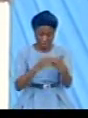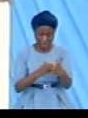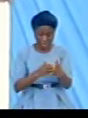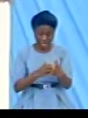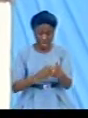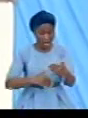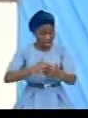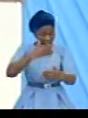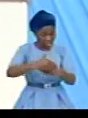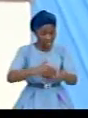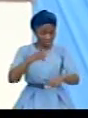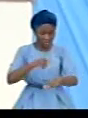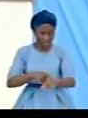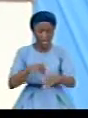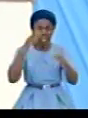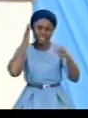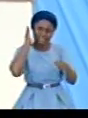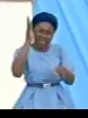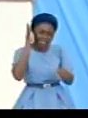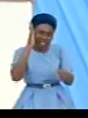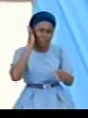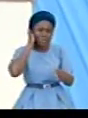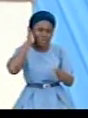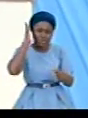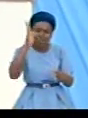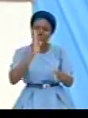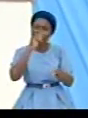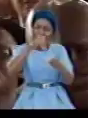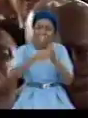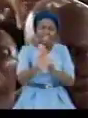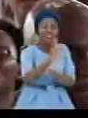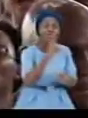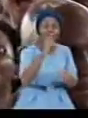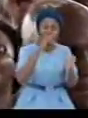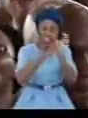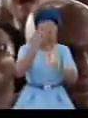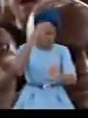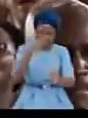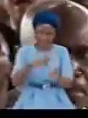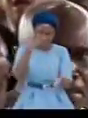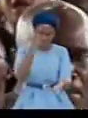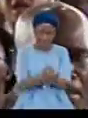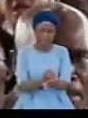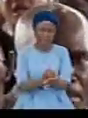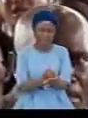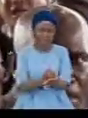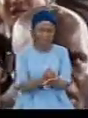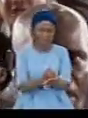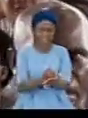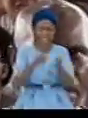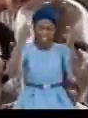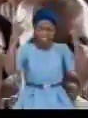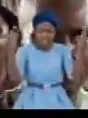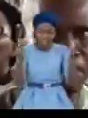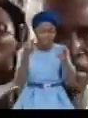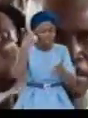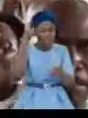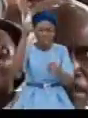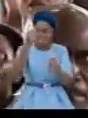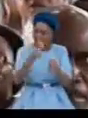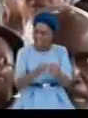testimonies resounding in your mouth in Jesus' name. Victory for